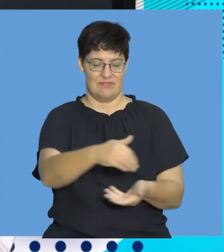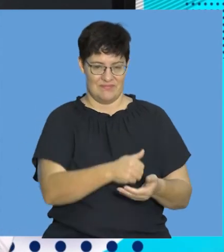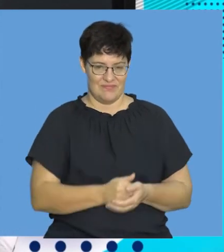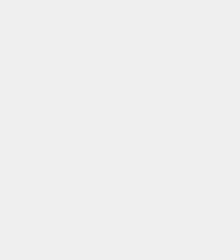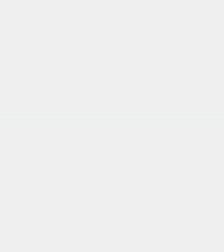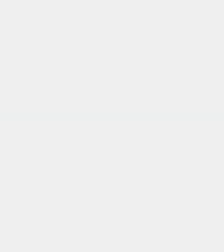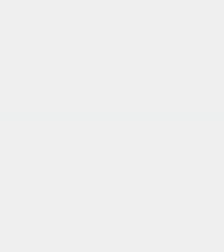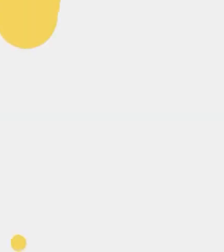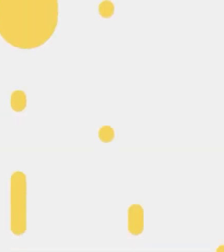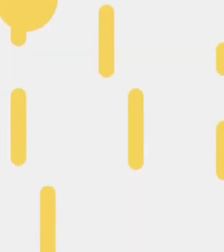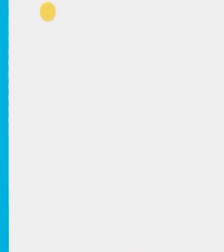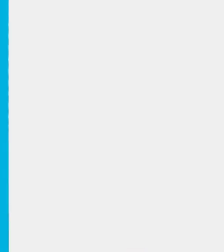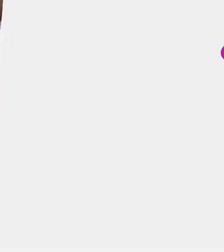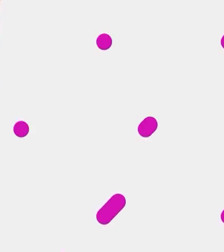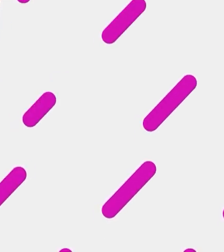now.